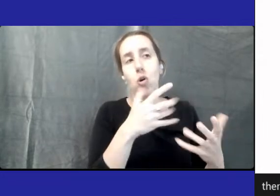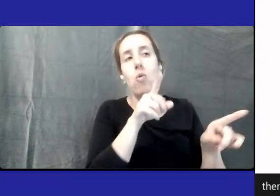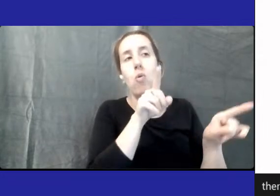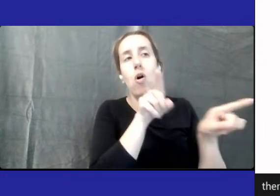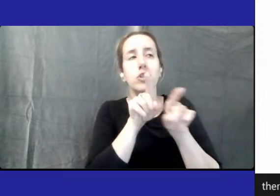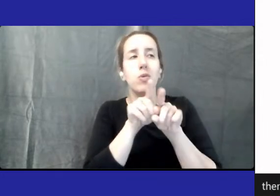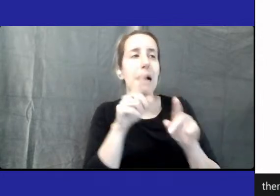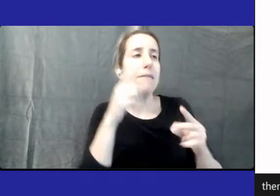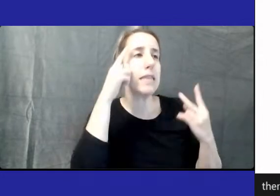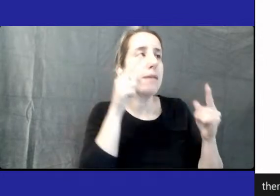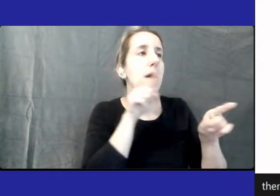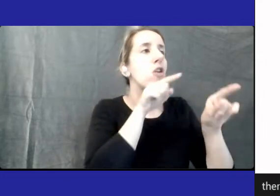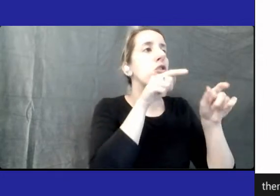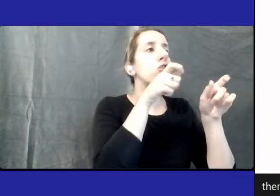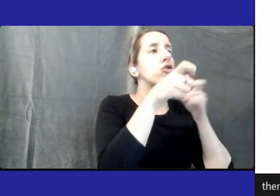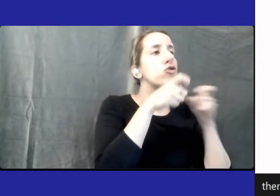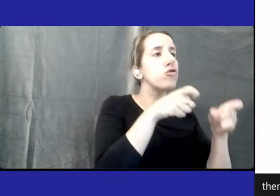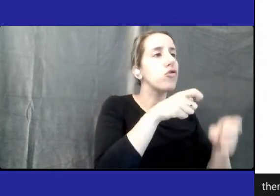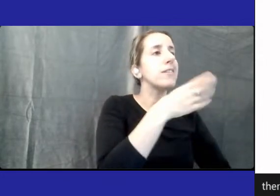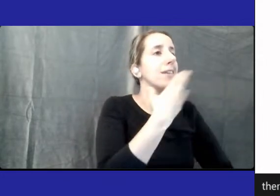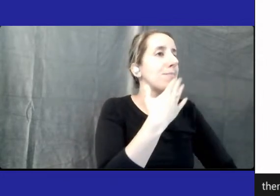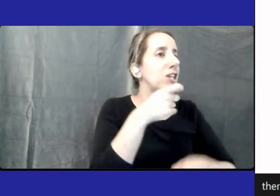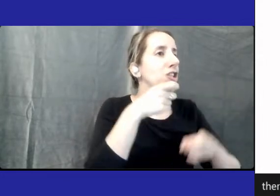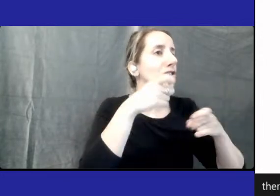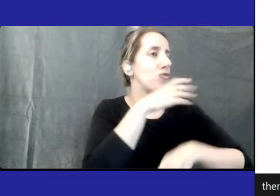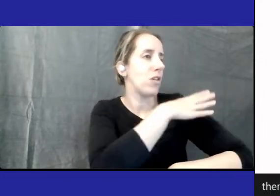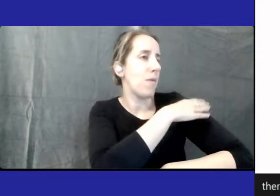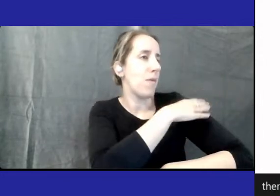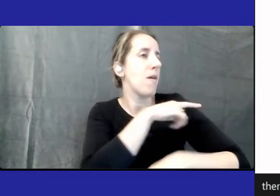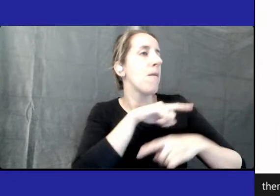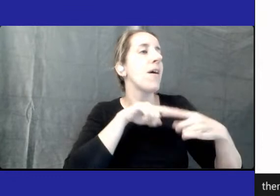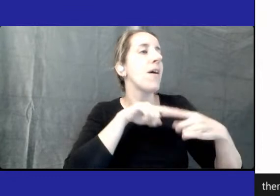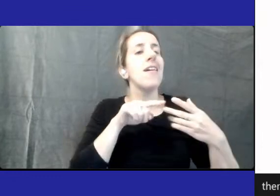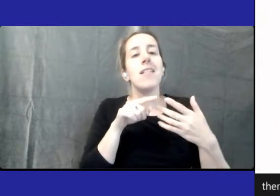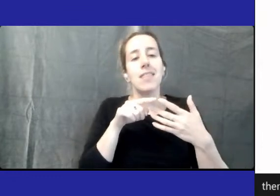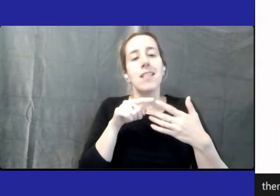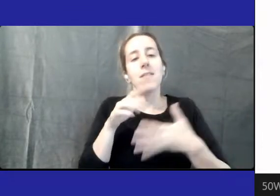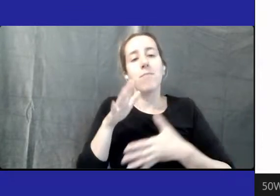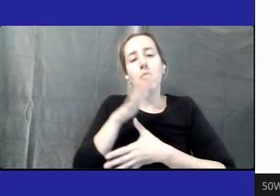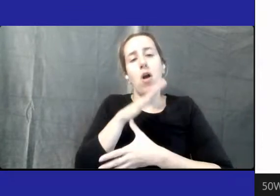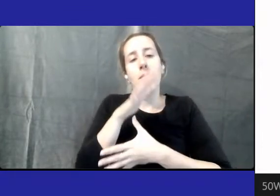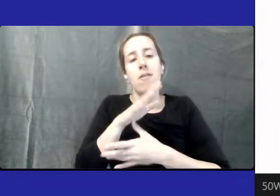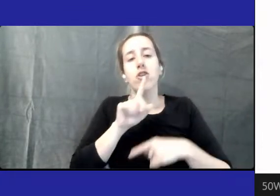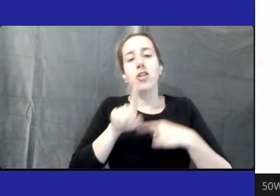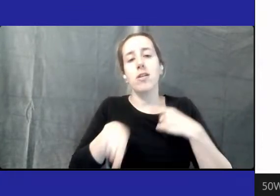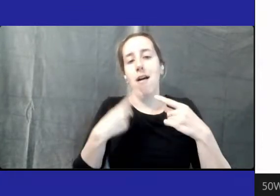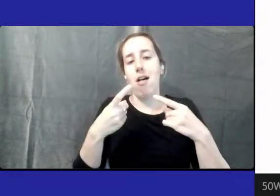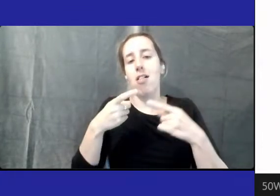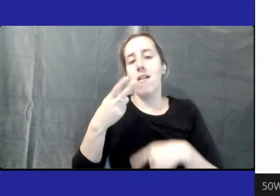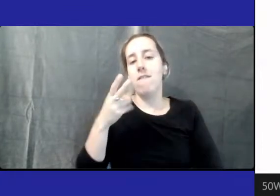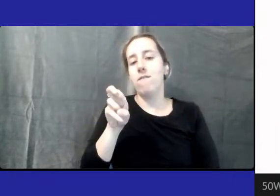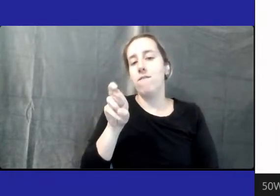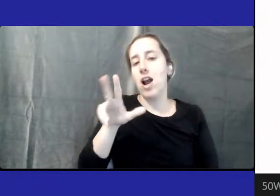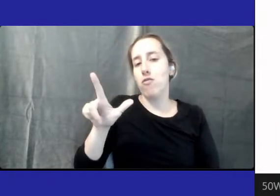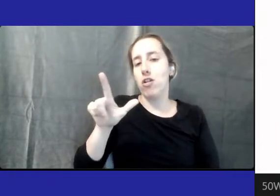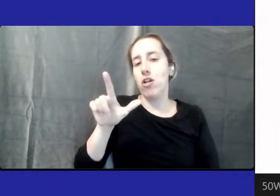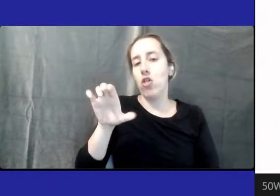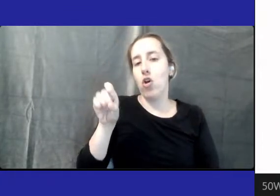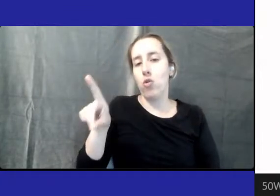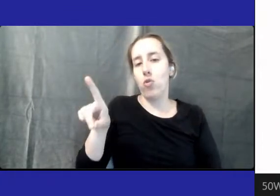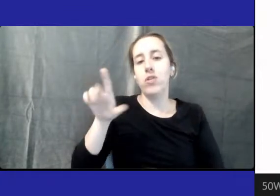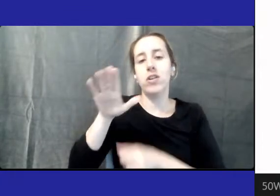is viral load suppression, we were highest ranked for measurement year 2021, which is the latest, again, for which data is